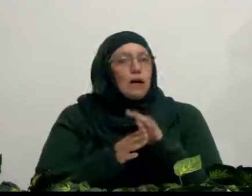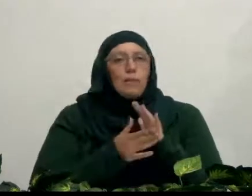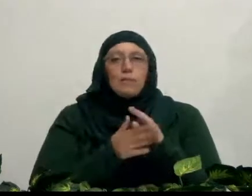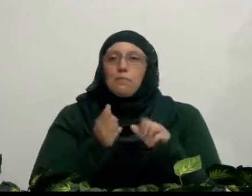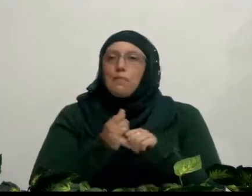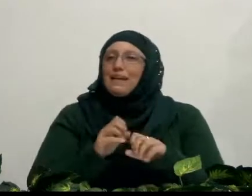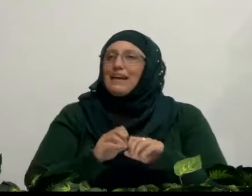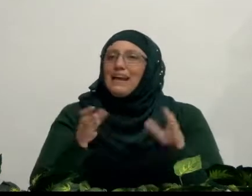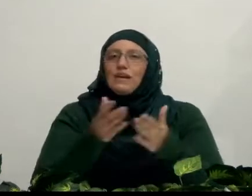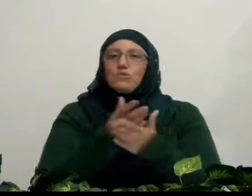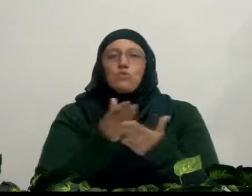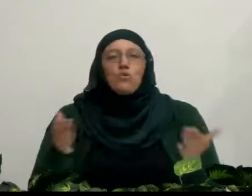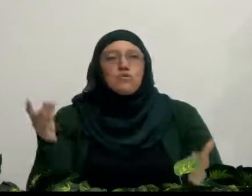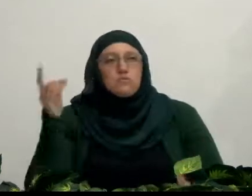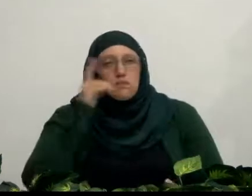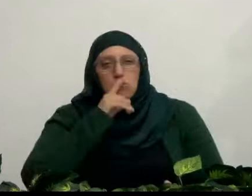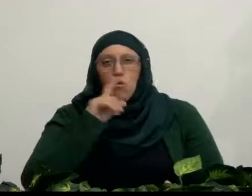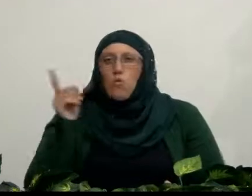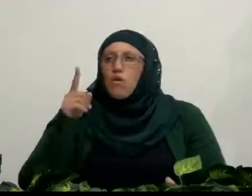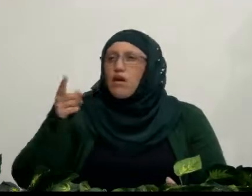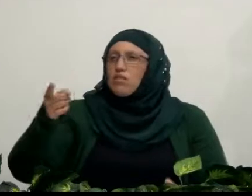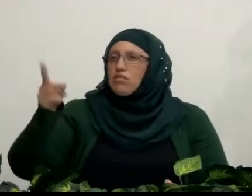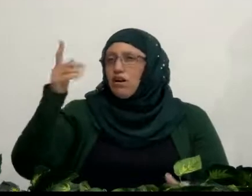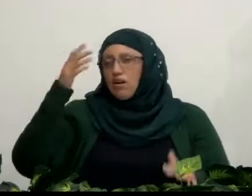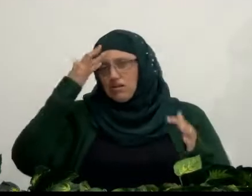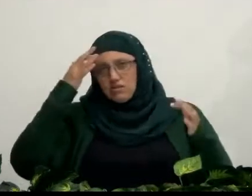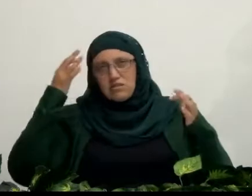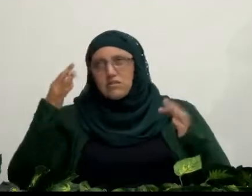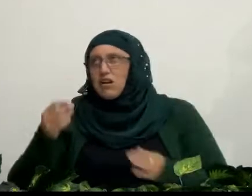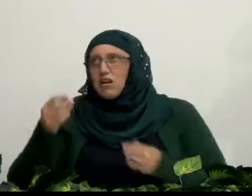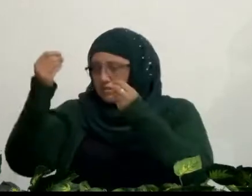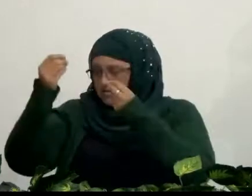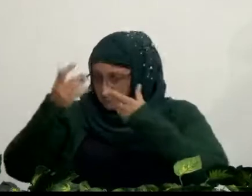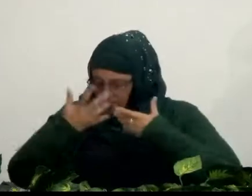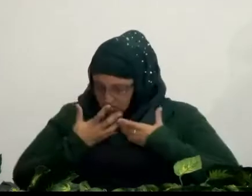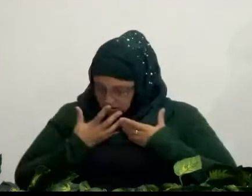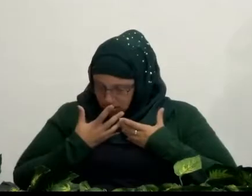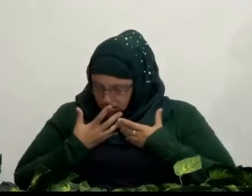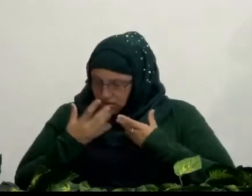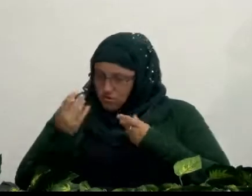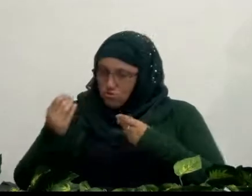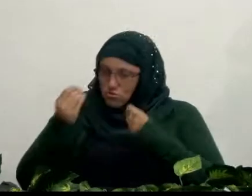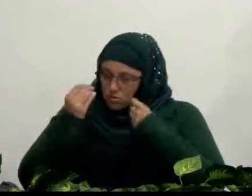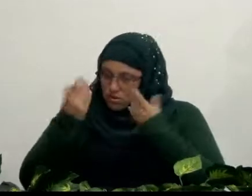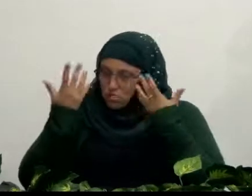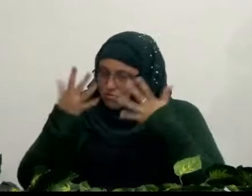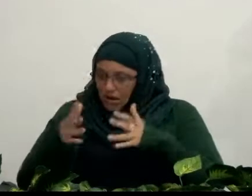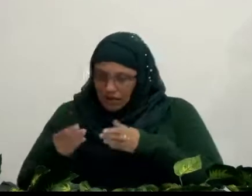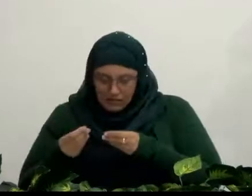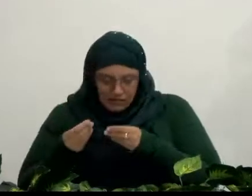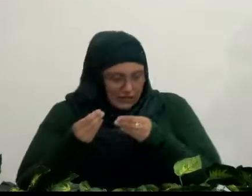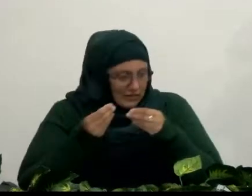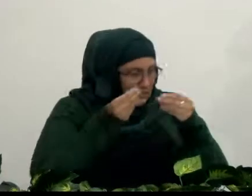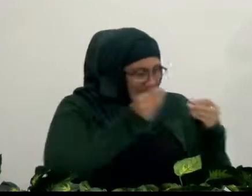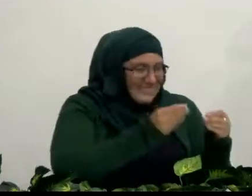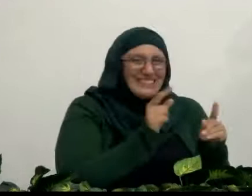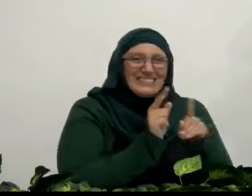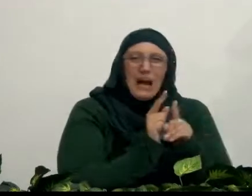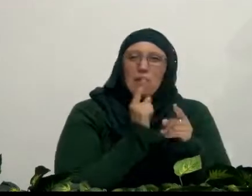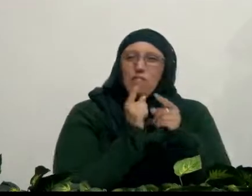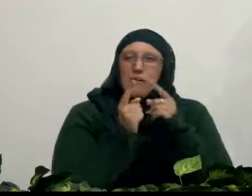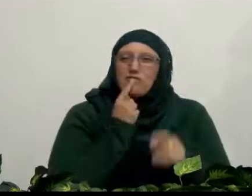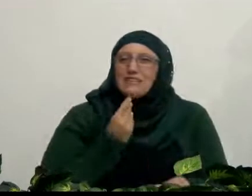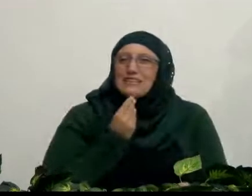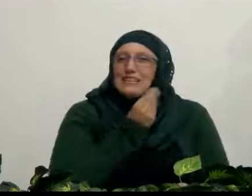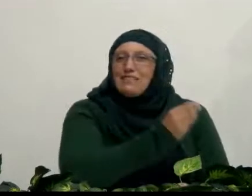to the people that whatever Allah has decreed to the Holy Prophet and taught the Holy Prophet, he has passed that knowledge and the decree over to